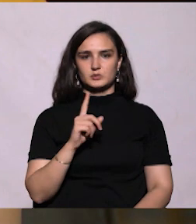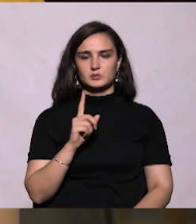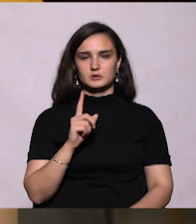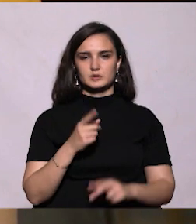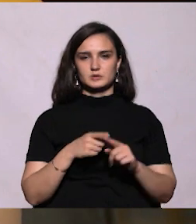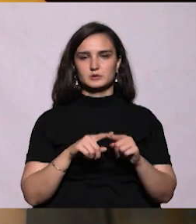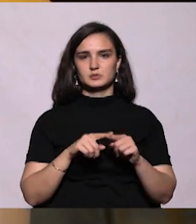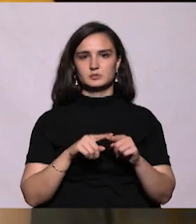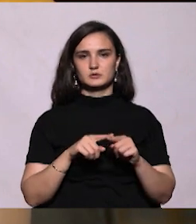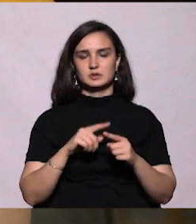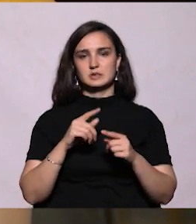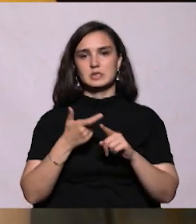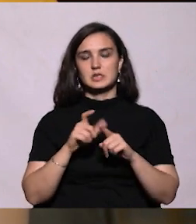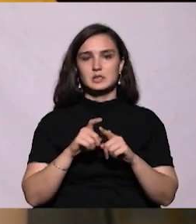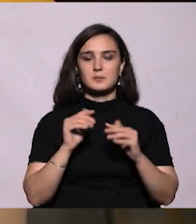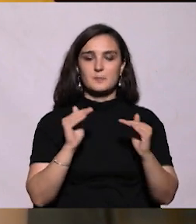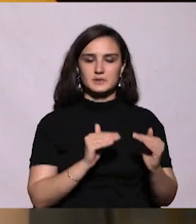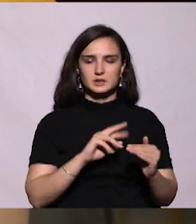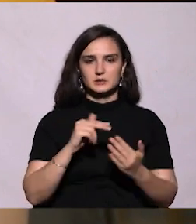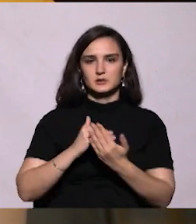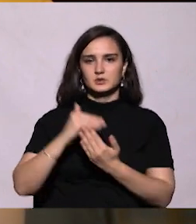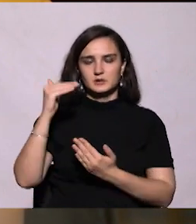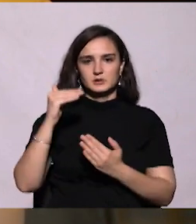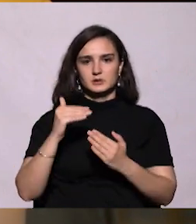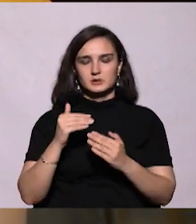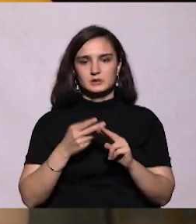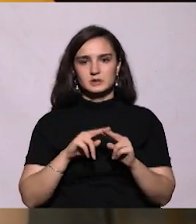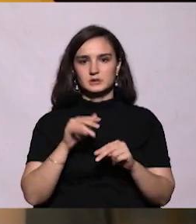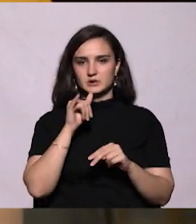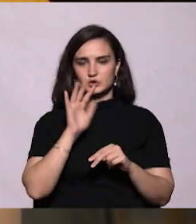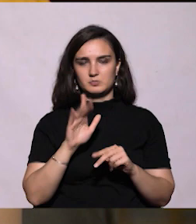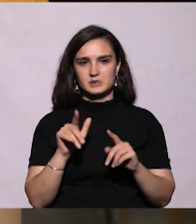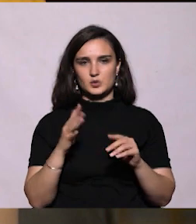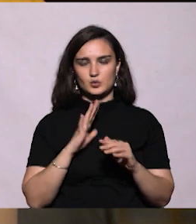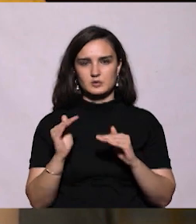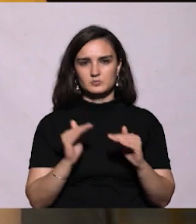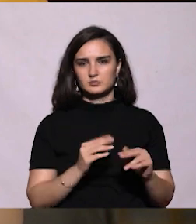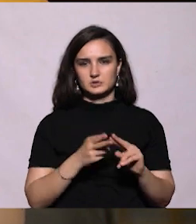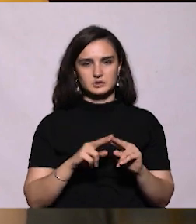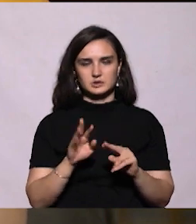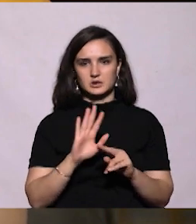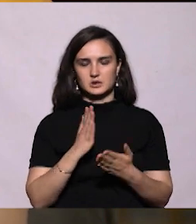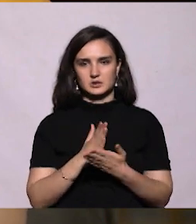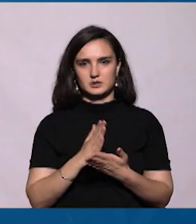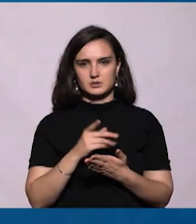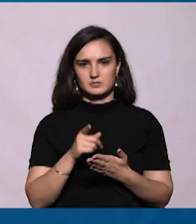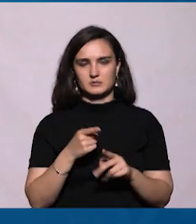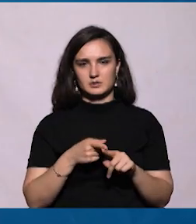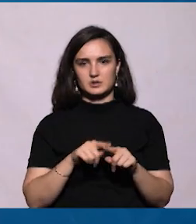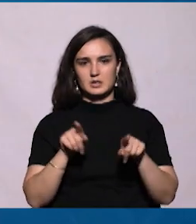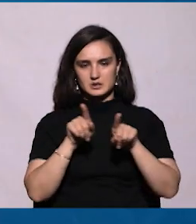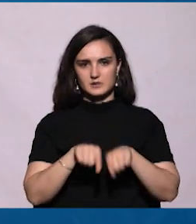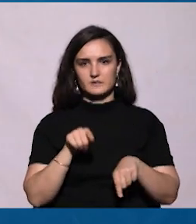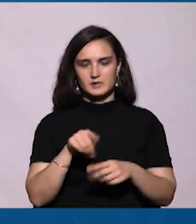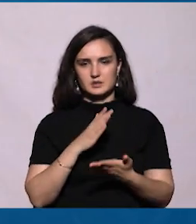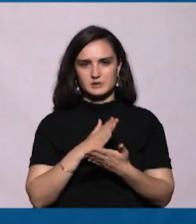the lowest and the biggest. I think it cannot be the lowest. It does not make sense. Therefore, it